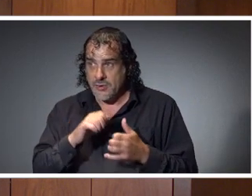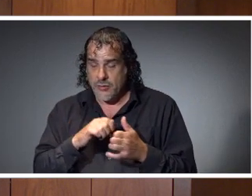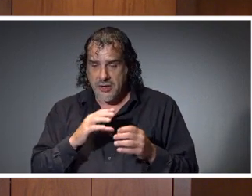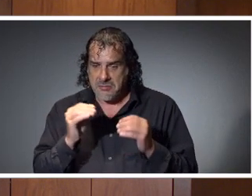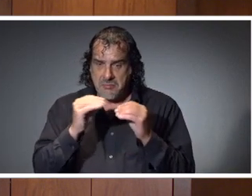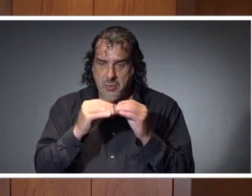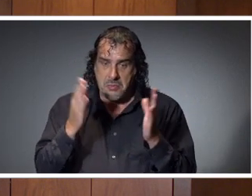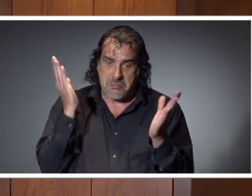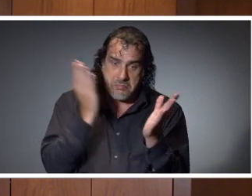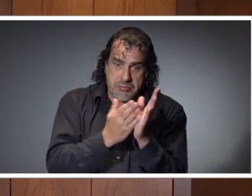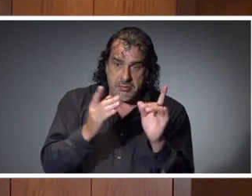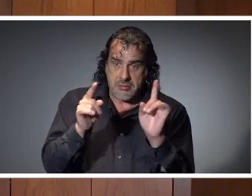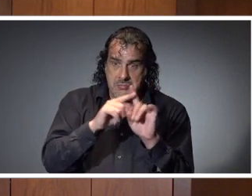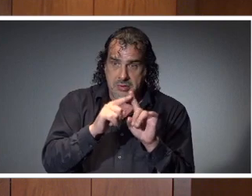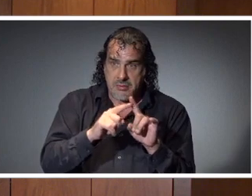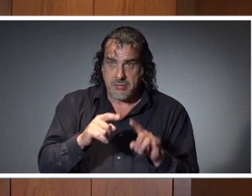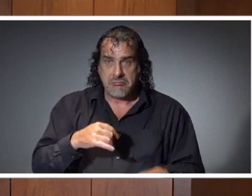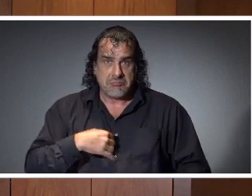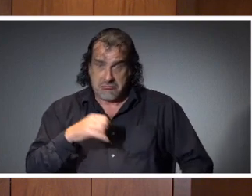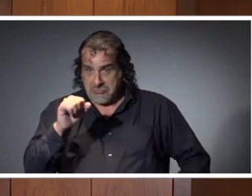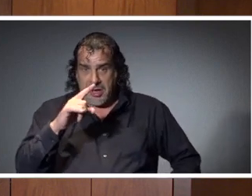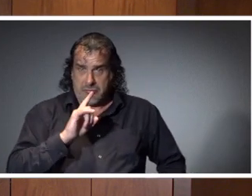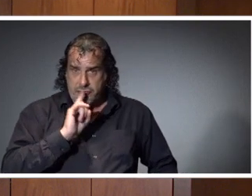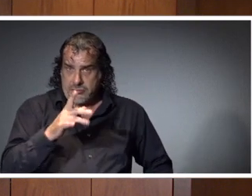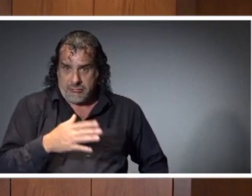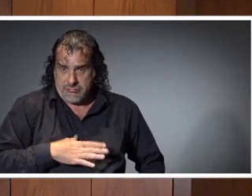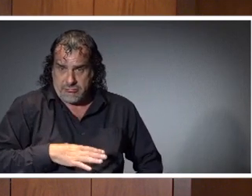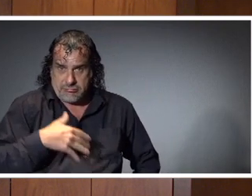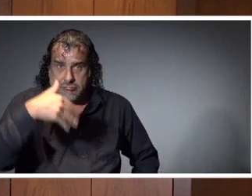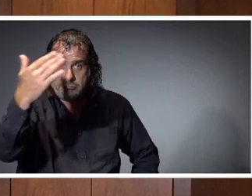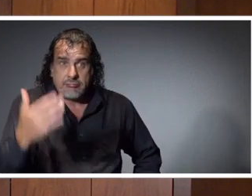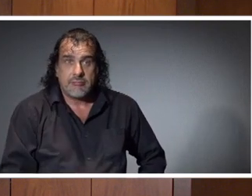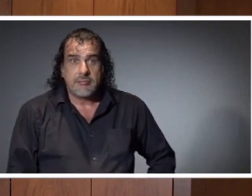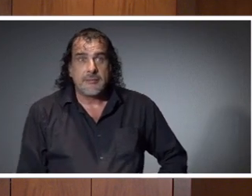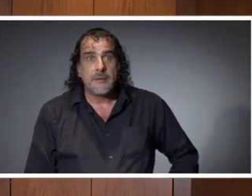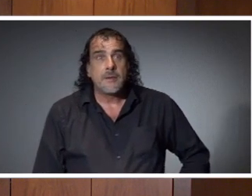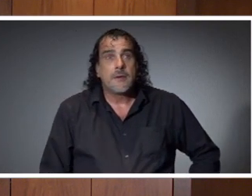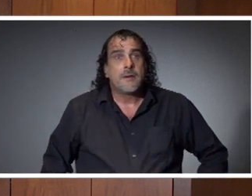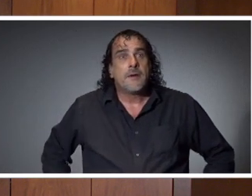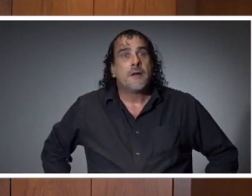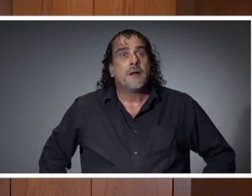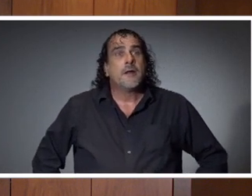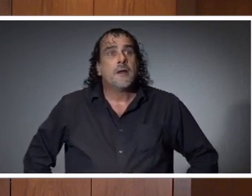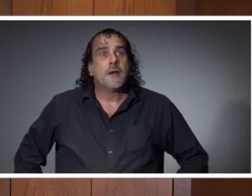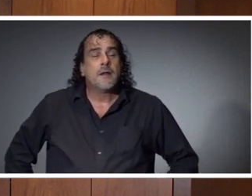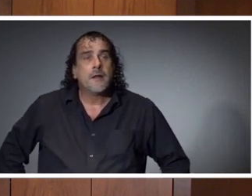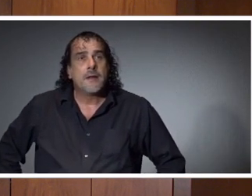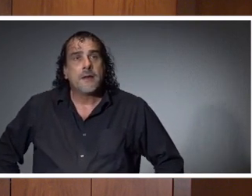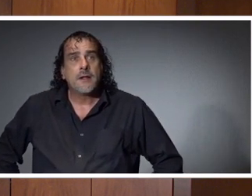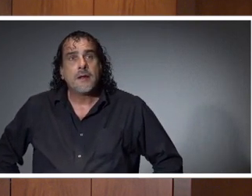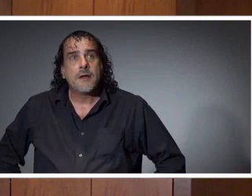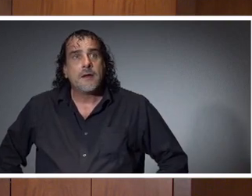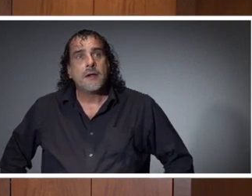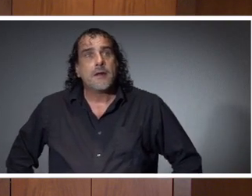Sure, that's fine. Yeah, I'll buy that. Yes. Dave, I like WLOX has a question.